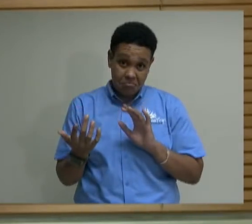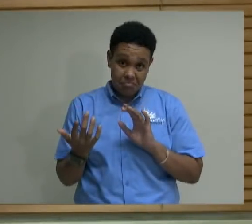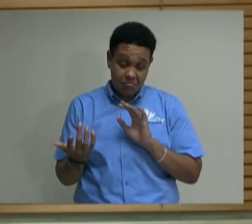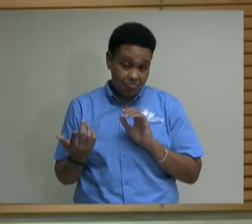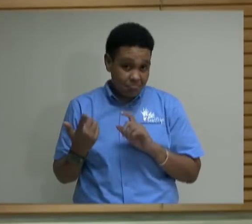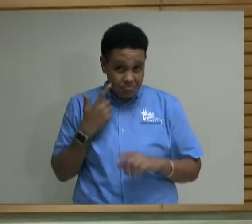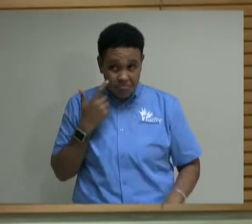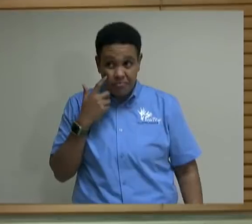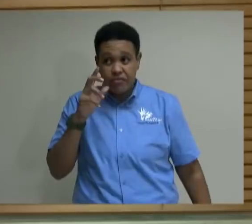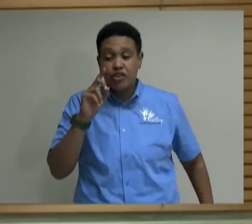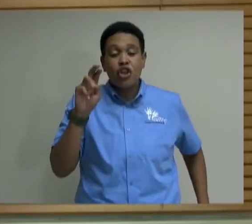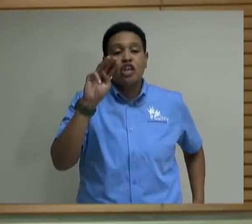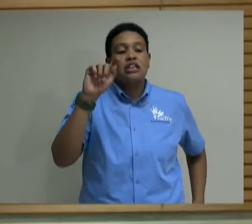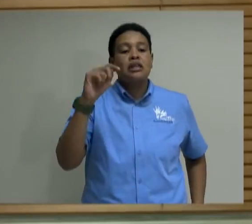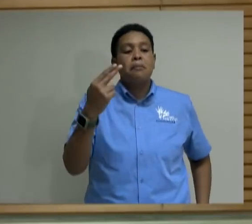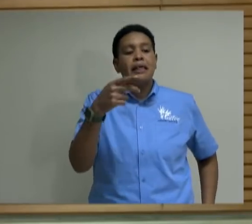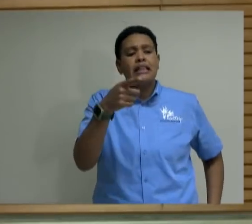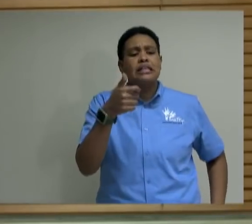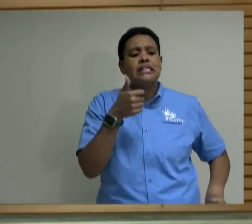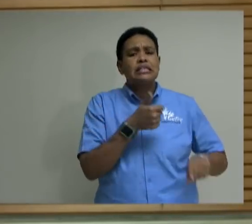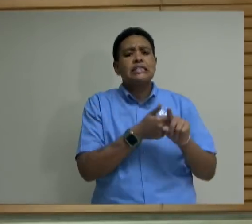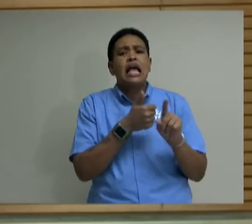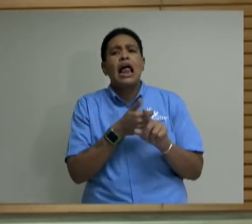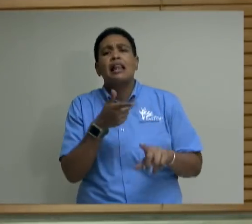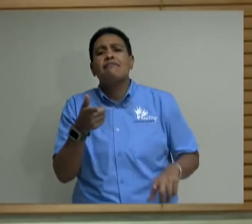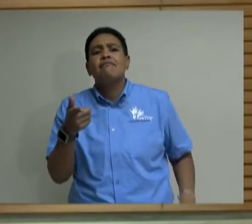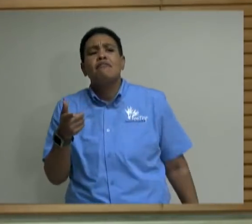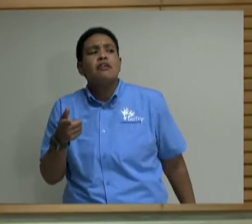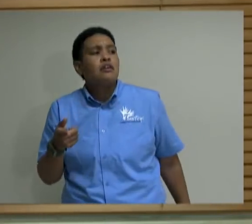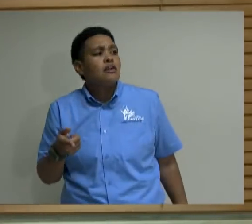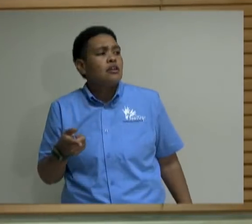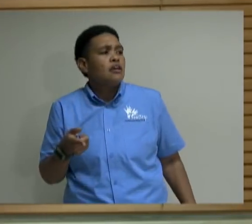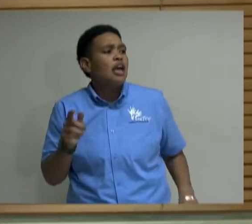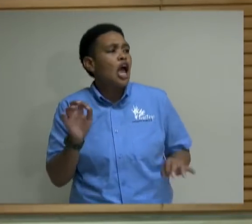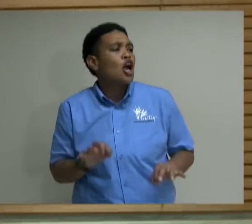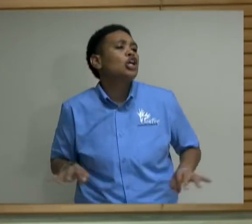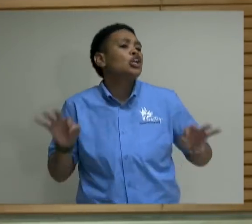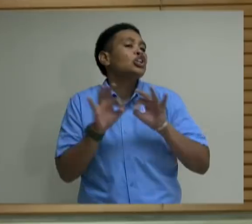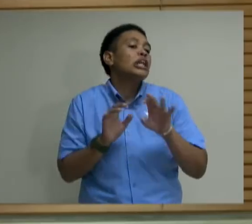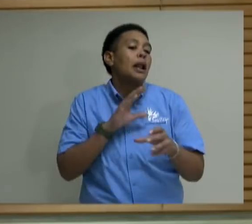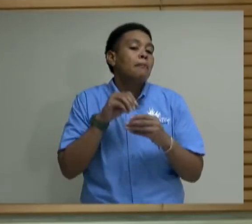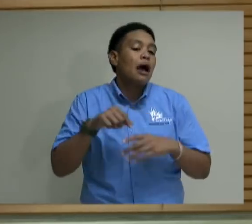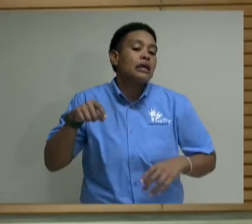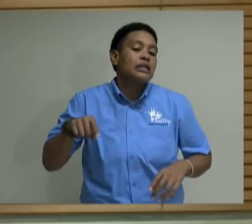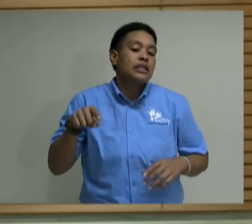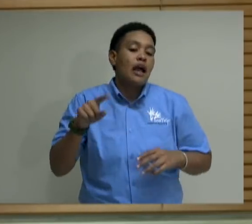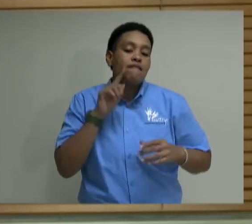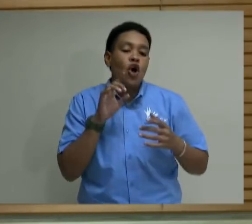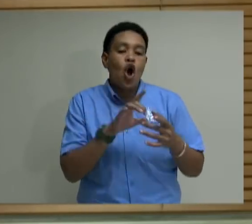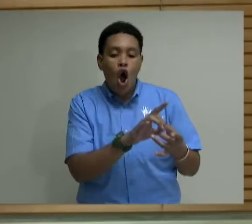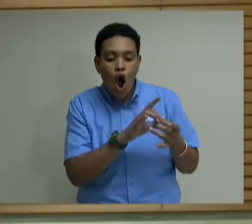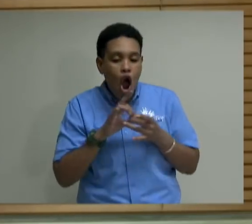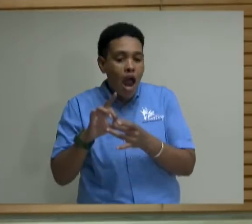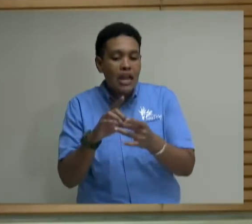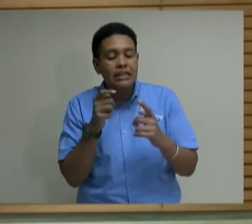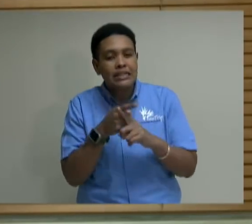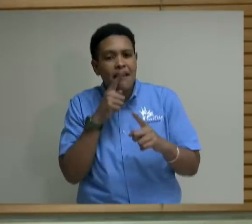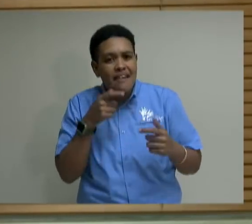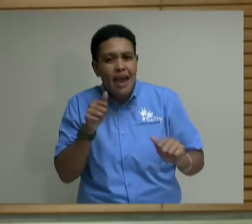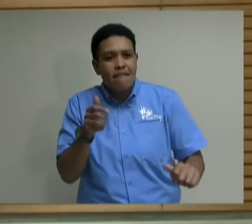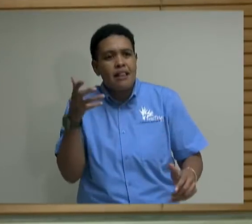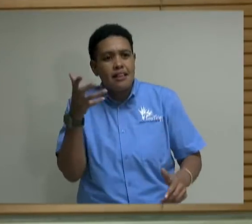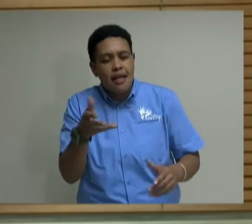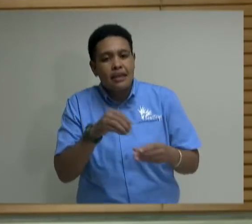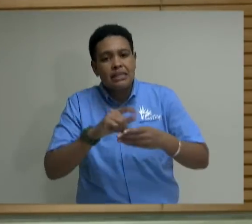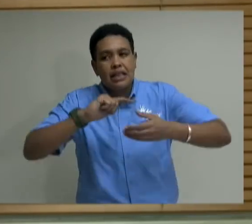So Dr. Smith would have been a critical part of the coordination of efforts on the